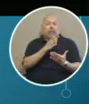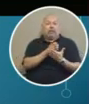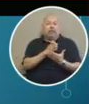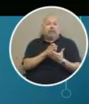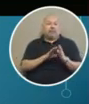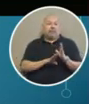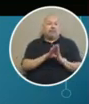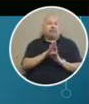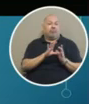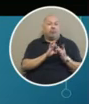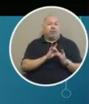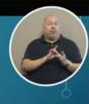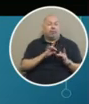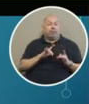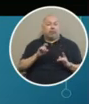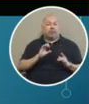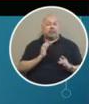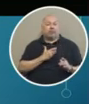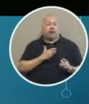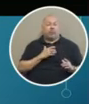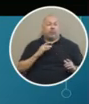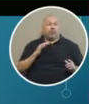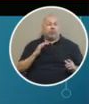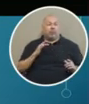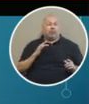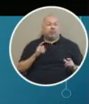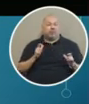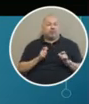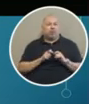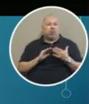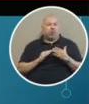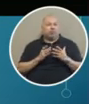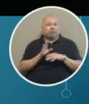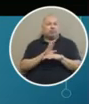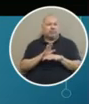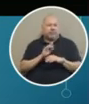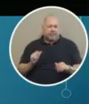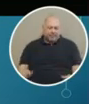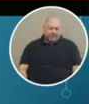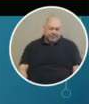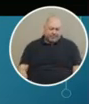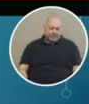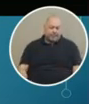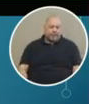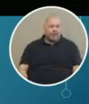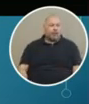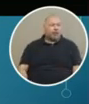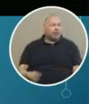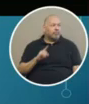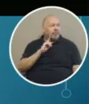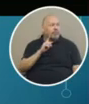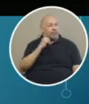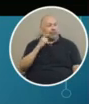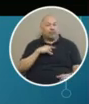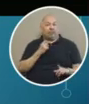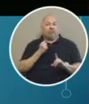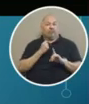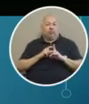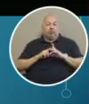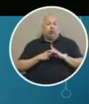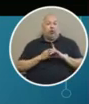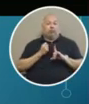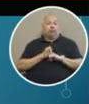development related needs of our small businesses. Since the onset of the